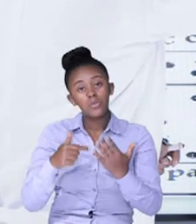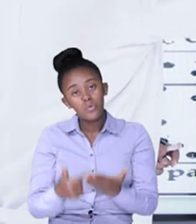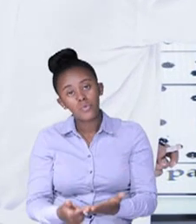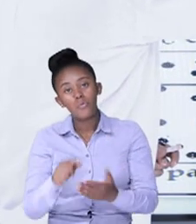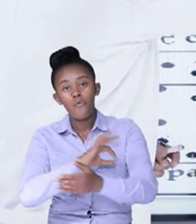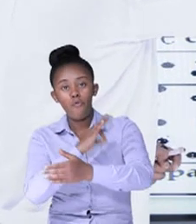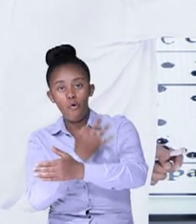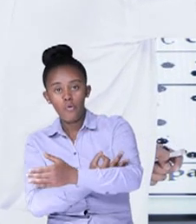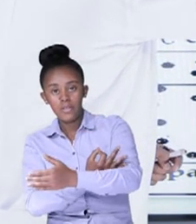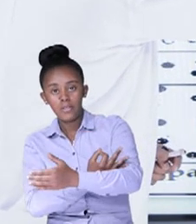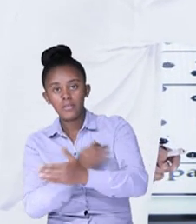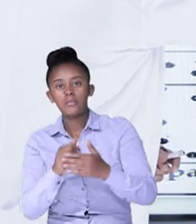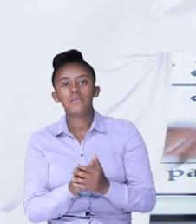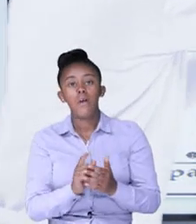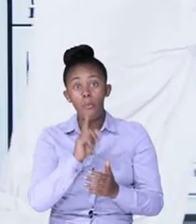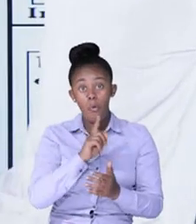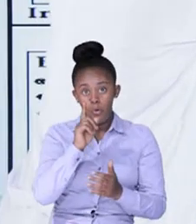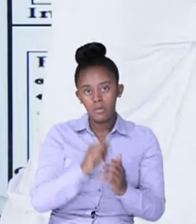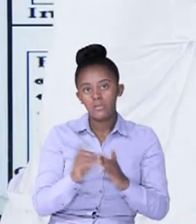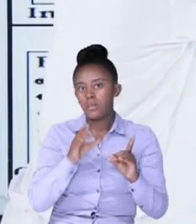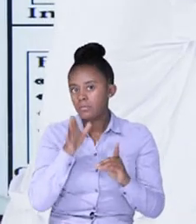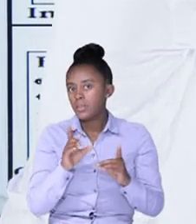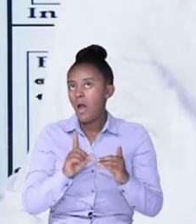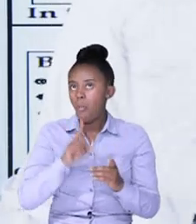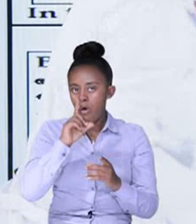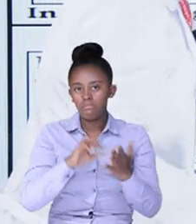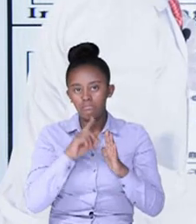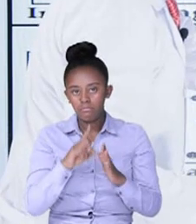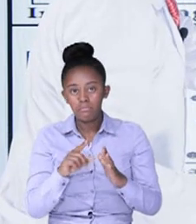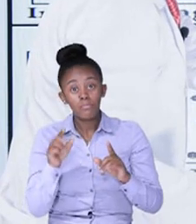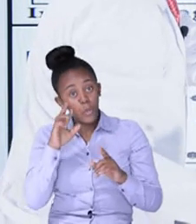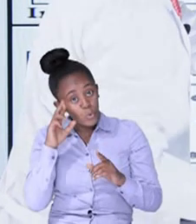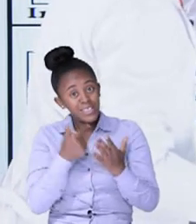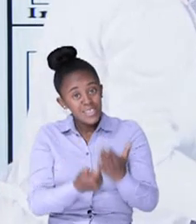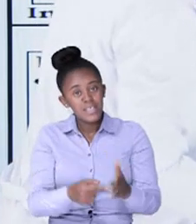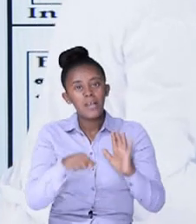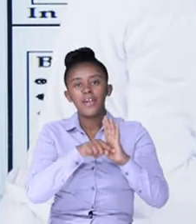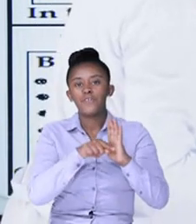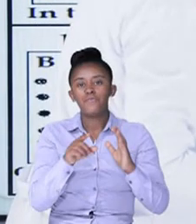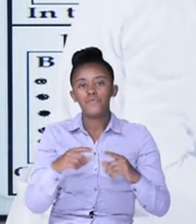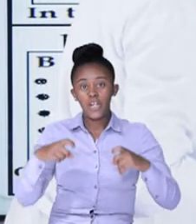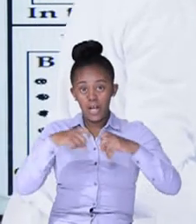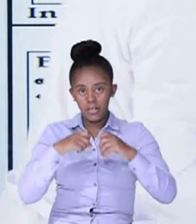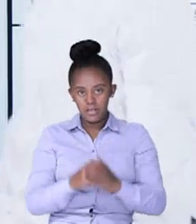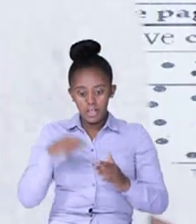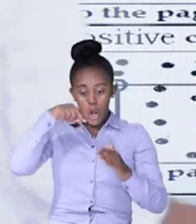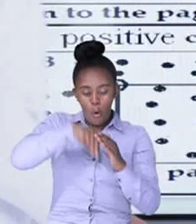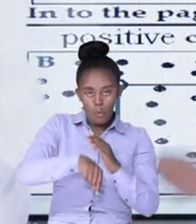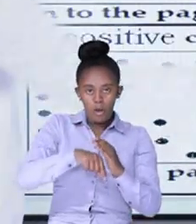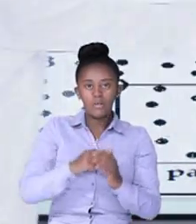your force indicates upward. But it doesn't mean upward, because it's negative charge. Therefore, the result is